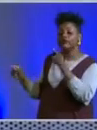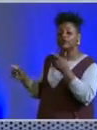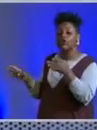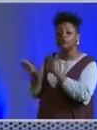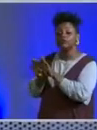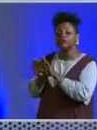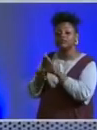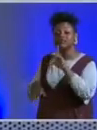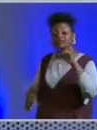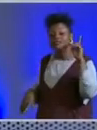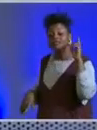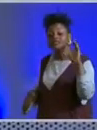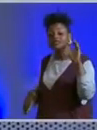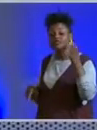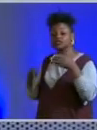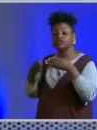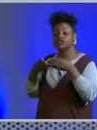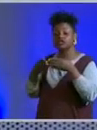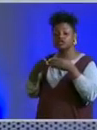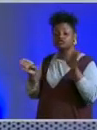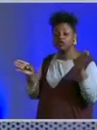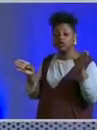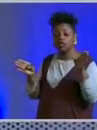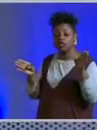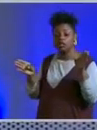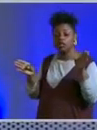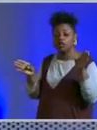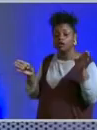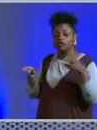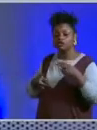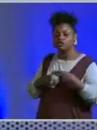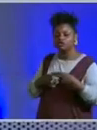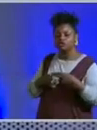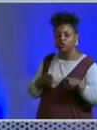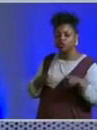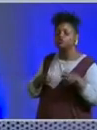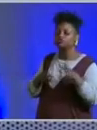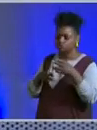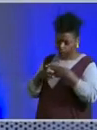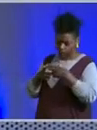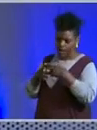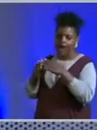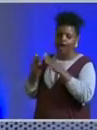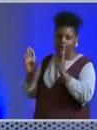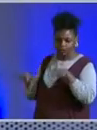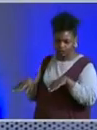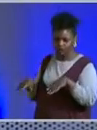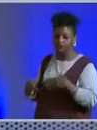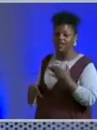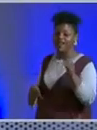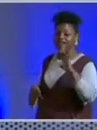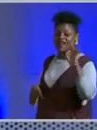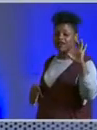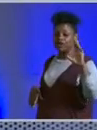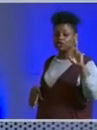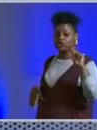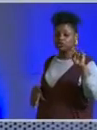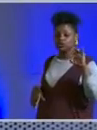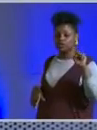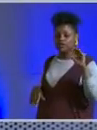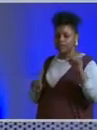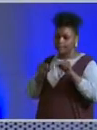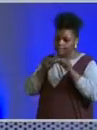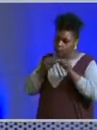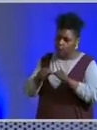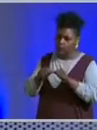so create short-term family housing, and from the housing department, 800 units of permanent supportive